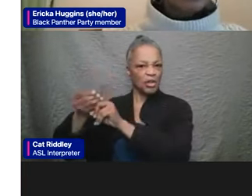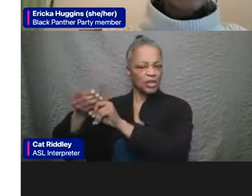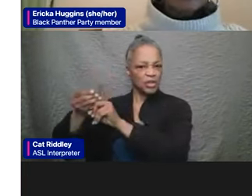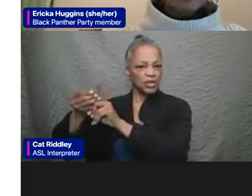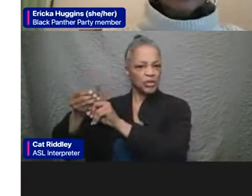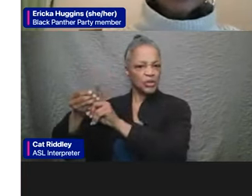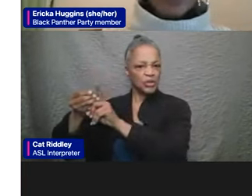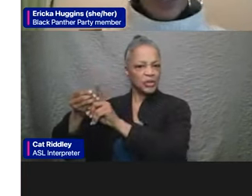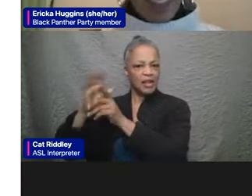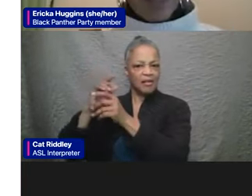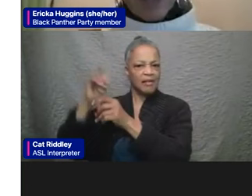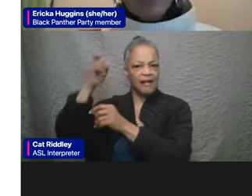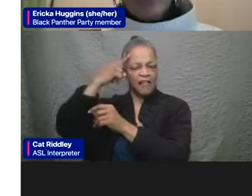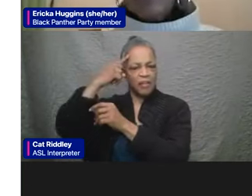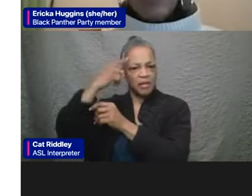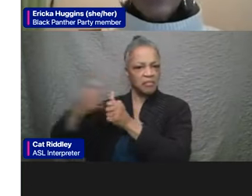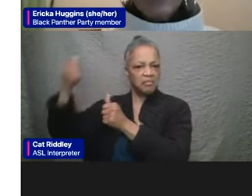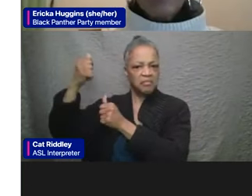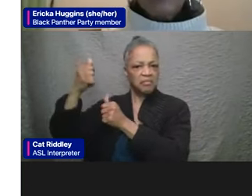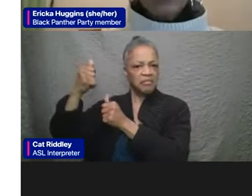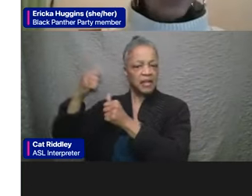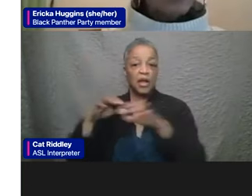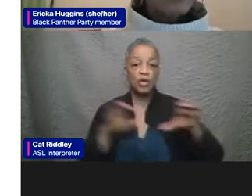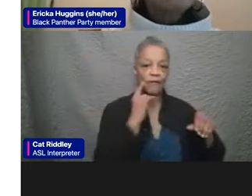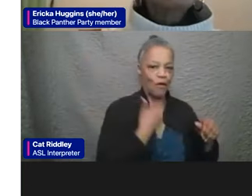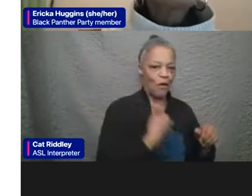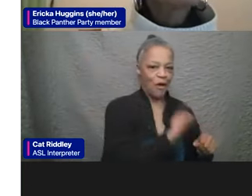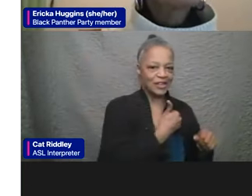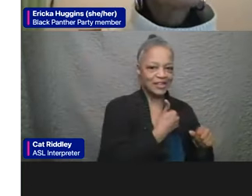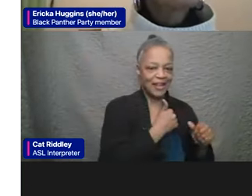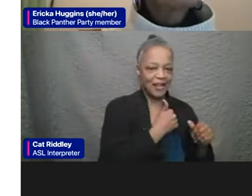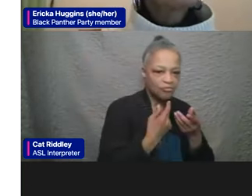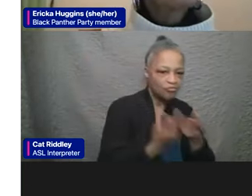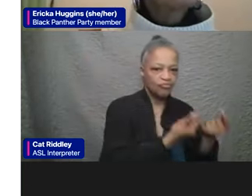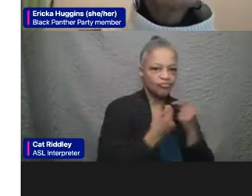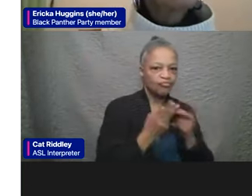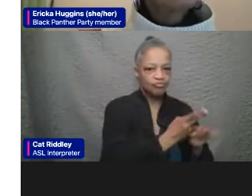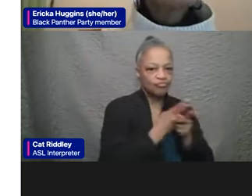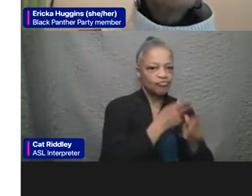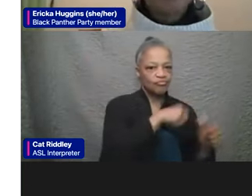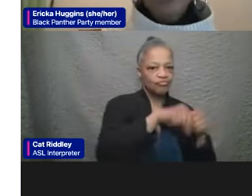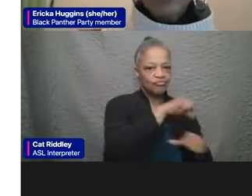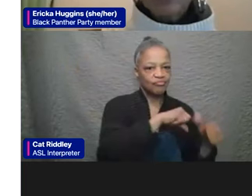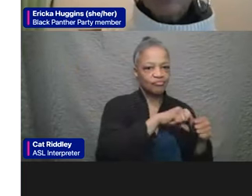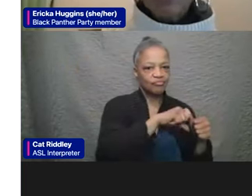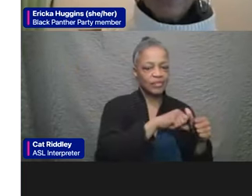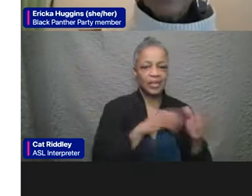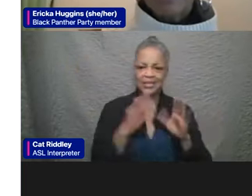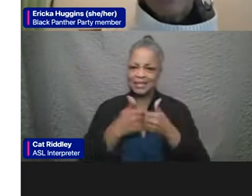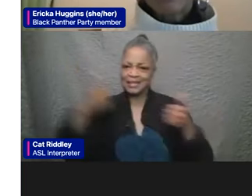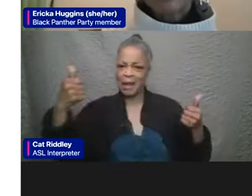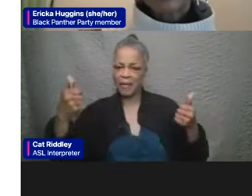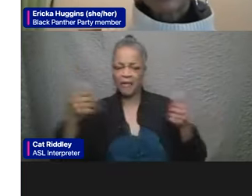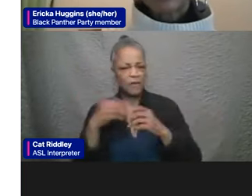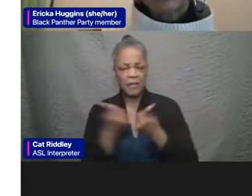and governments and doing for ourselves, not as a separation from